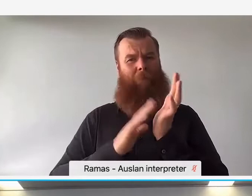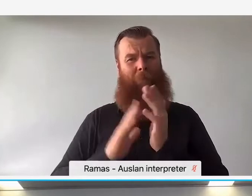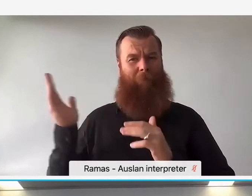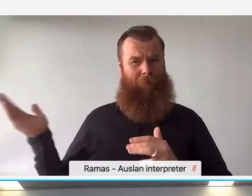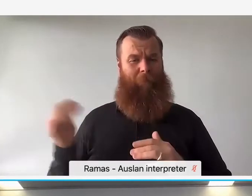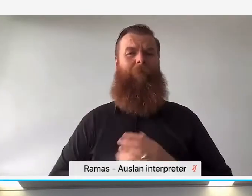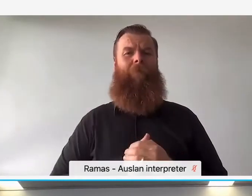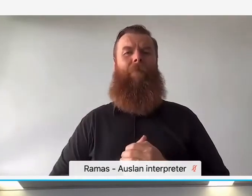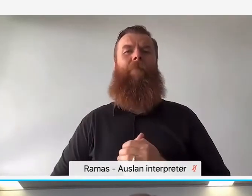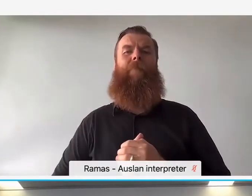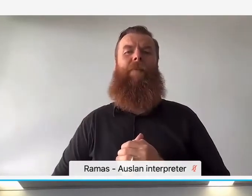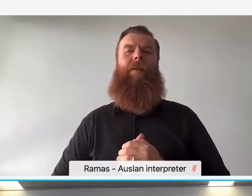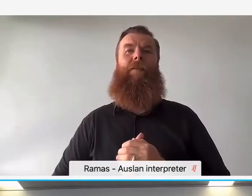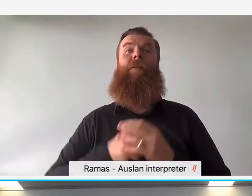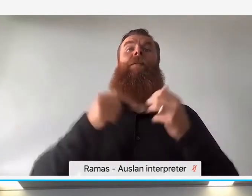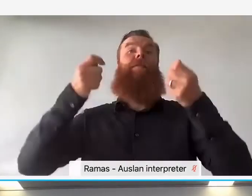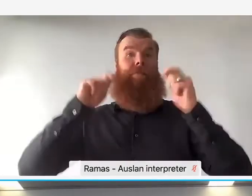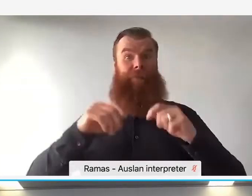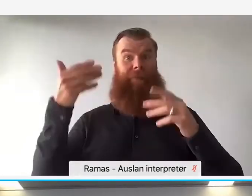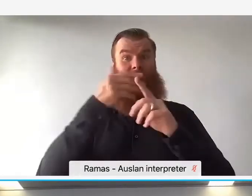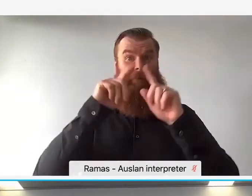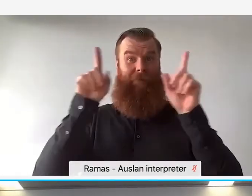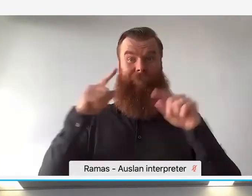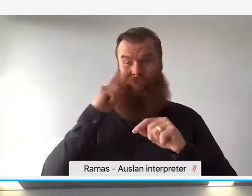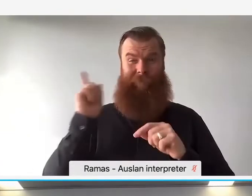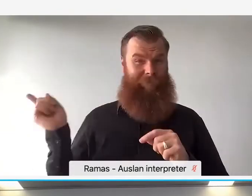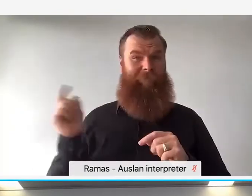I might just move to the next slide.